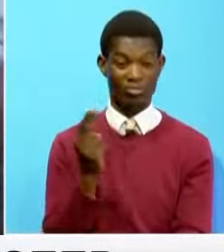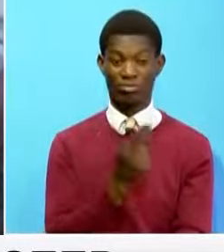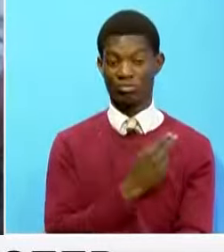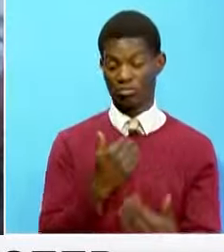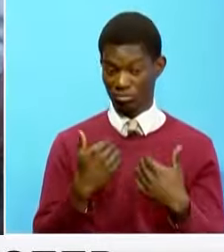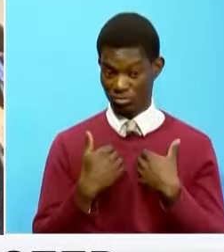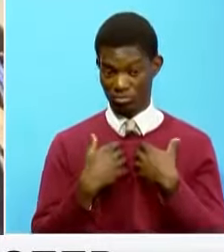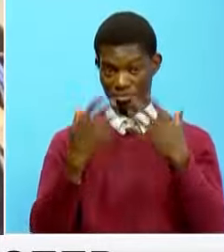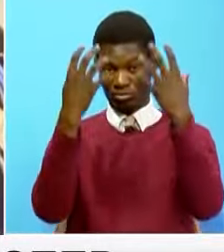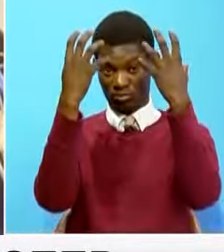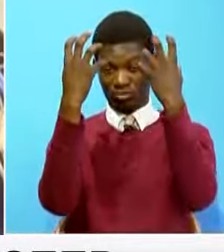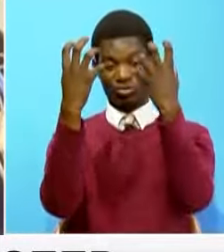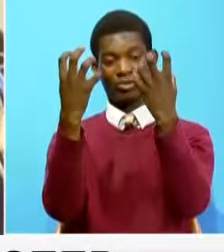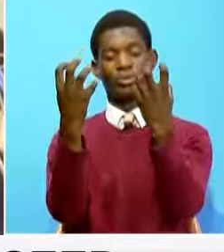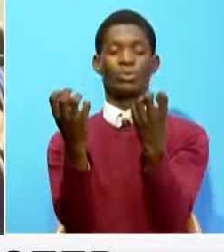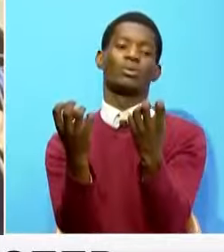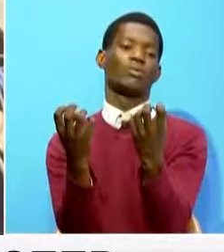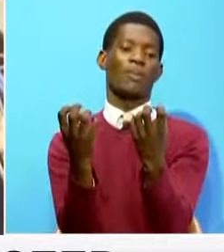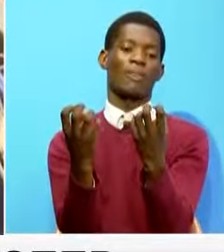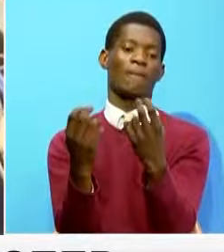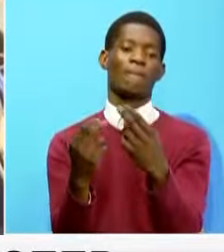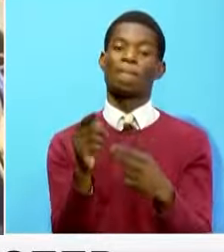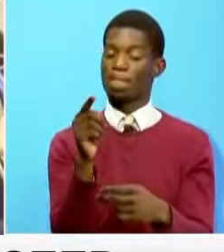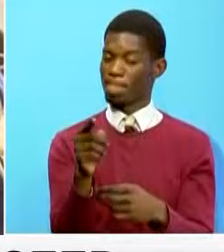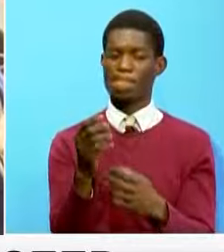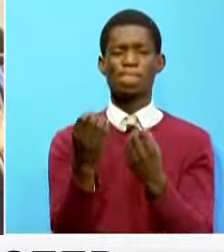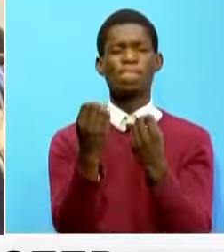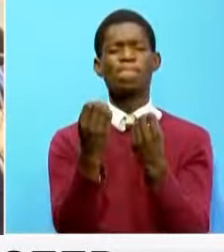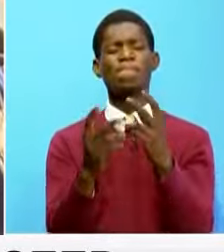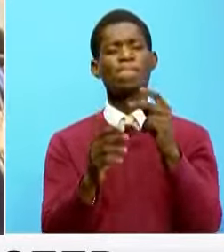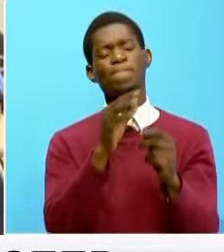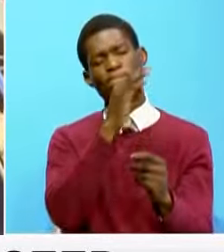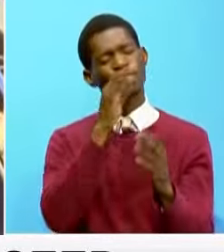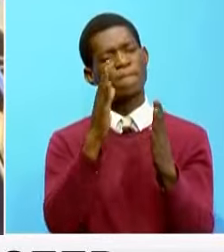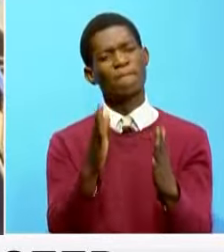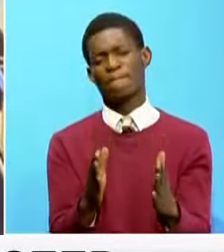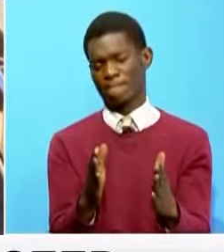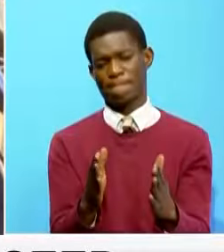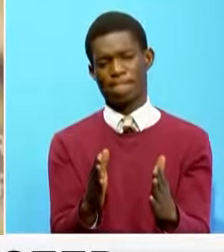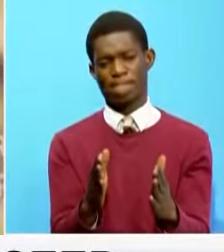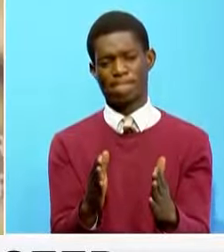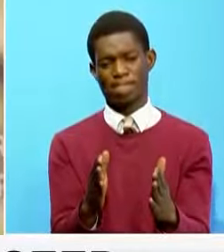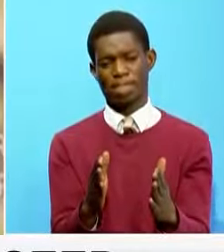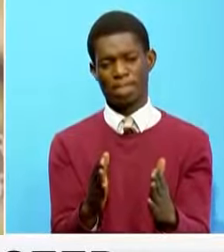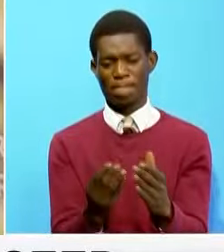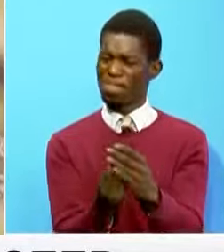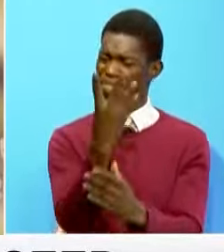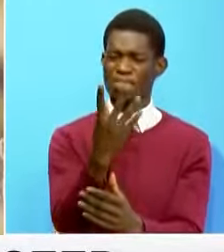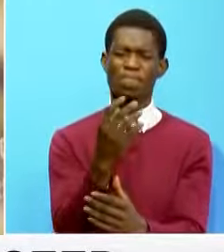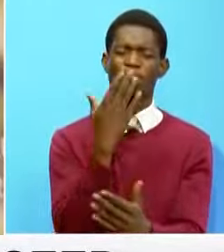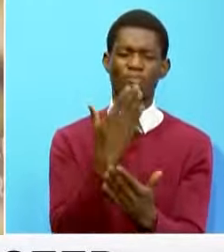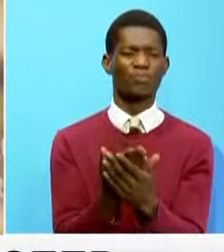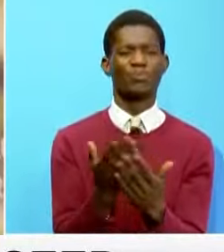event, which has impacted many farmers in Zambia and across the region. And these